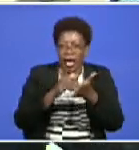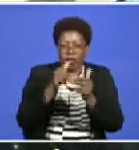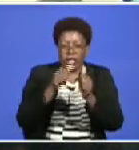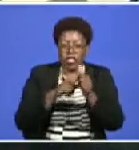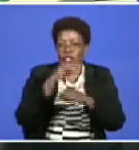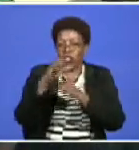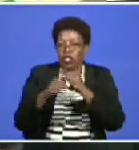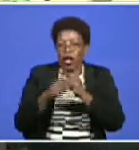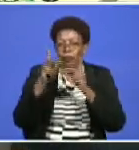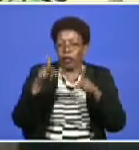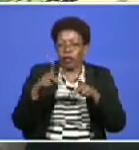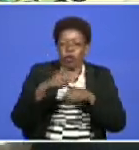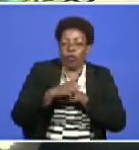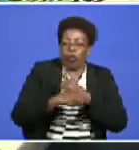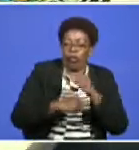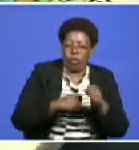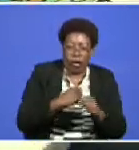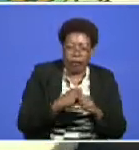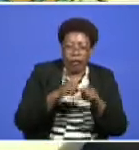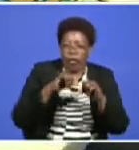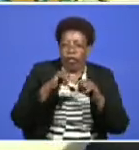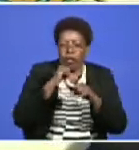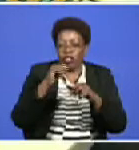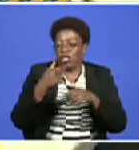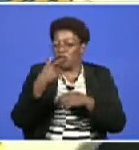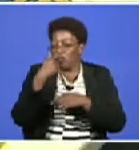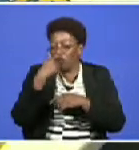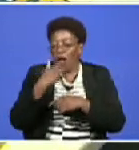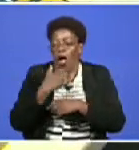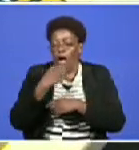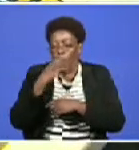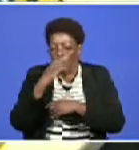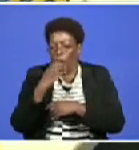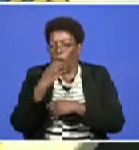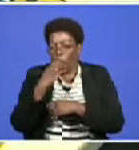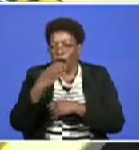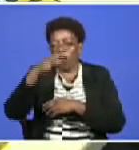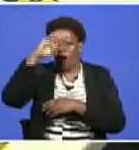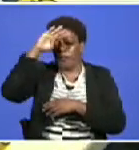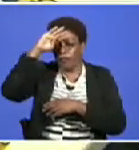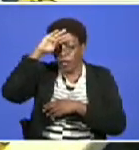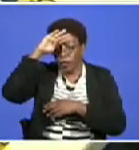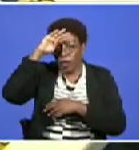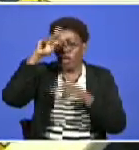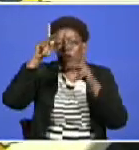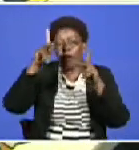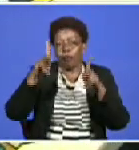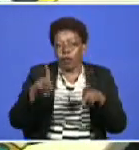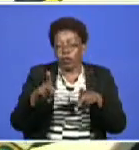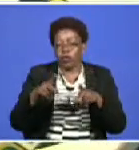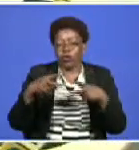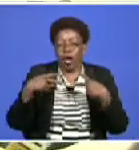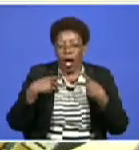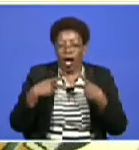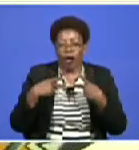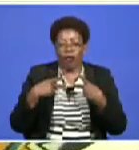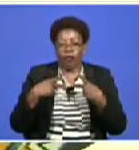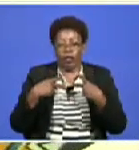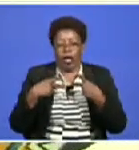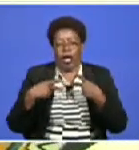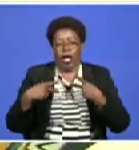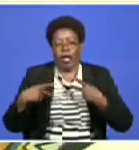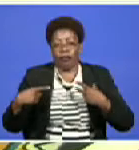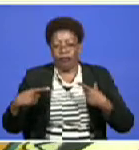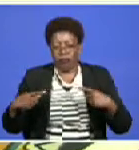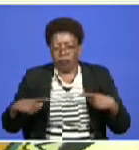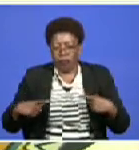people who suffer not just, a runny nose, a cough, fever to go along with it, but we see people who get complications such as pneumonia from it.